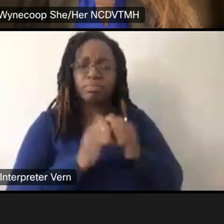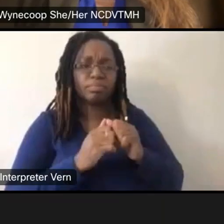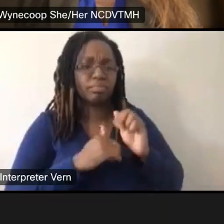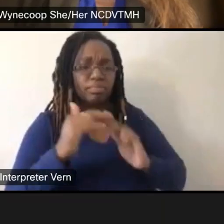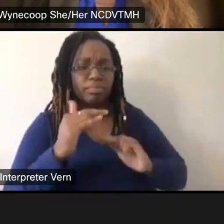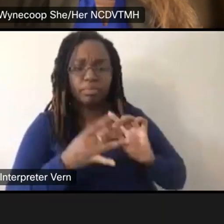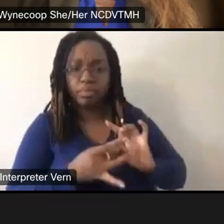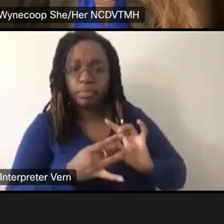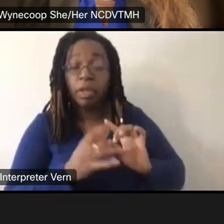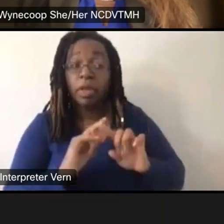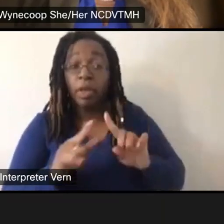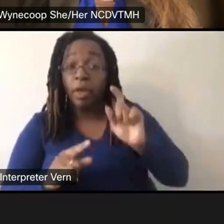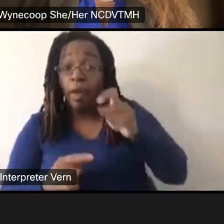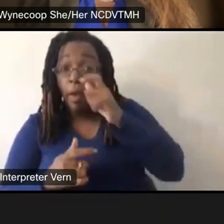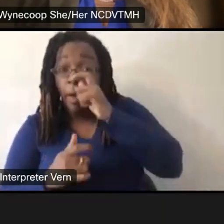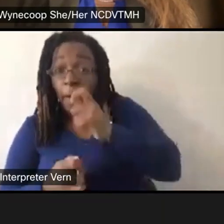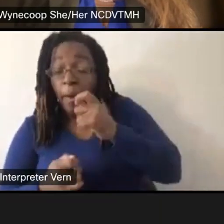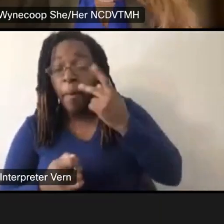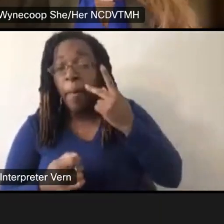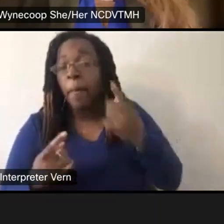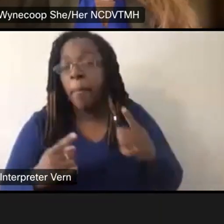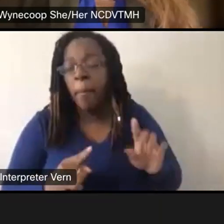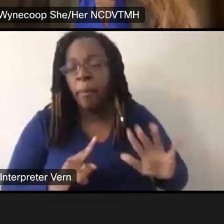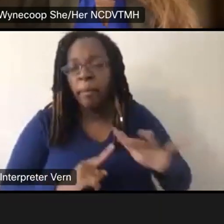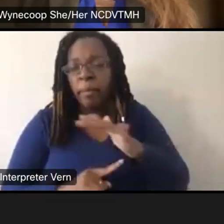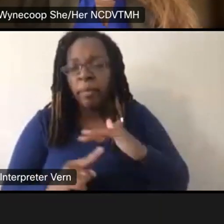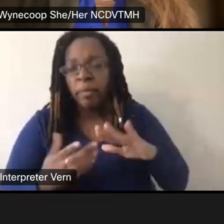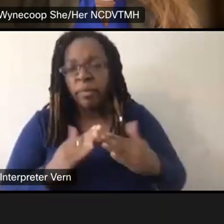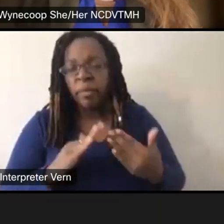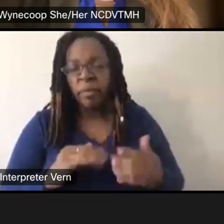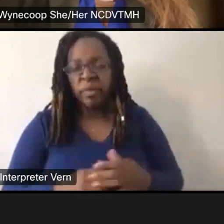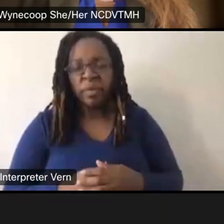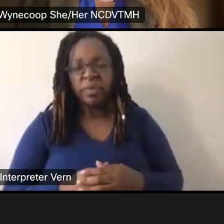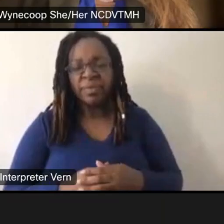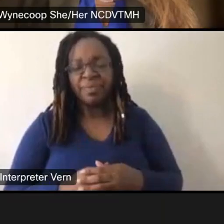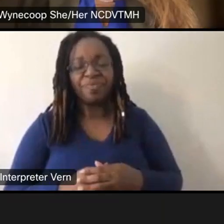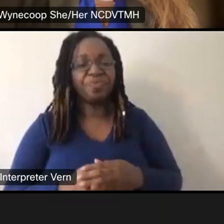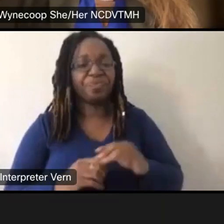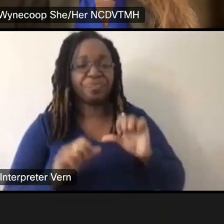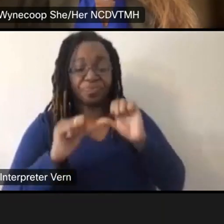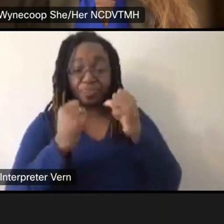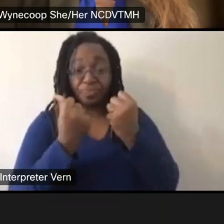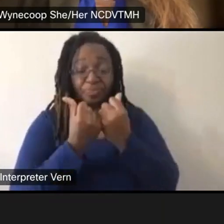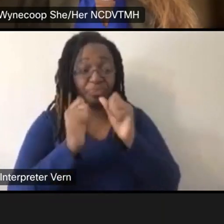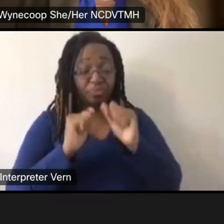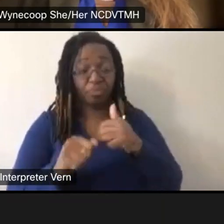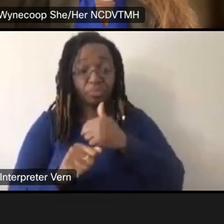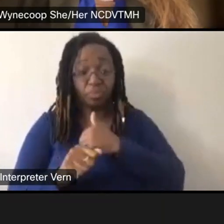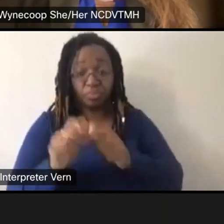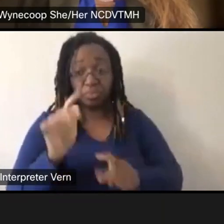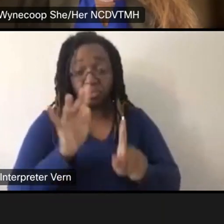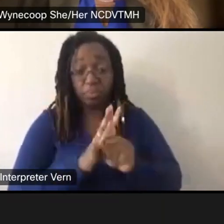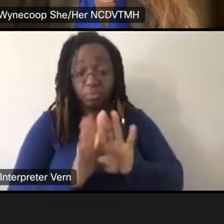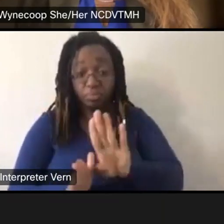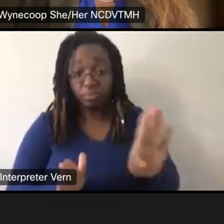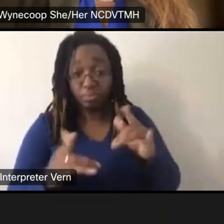in what's going on in these communities. Looking to see, as an agency, can we attend any events that, a